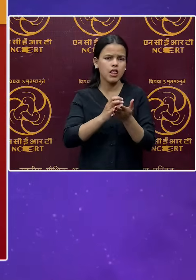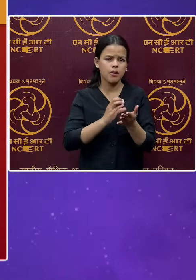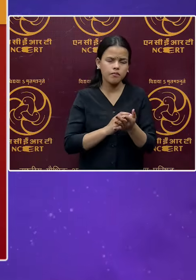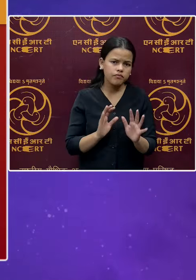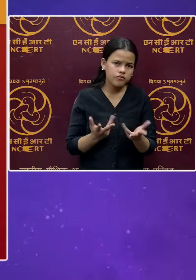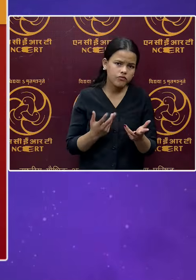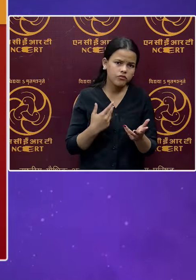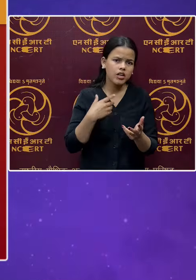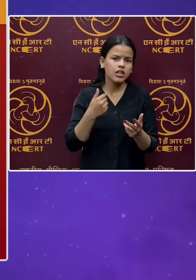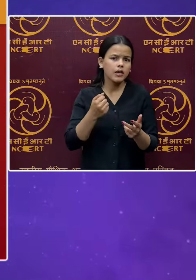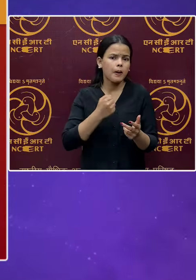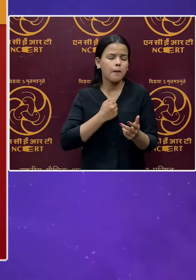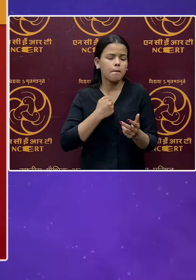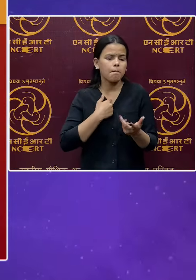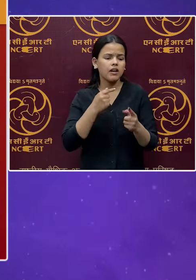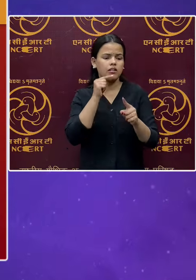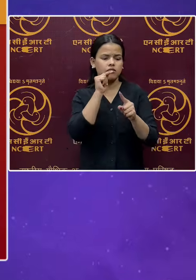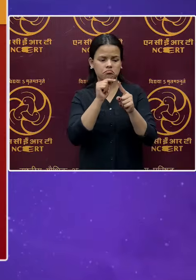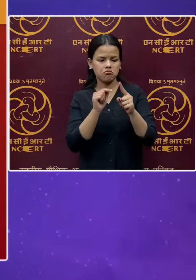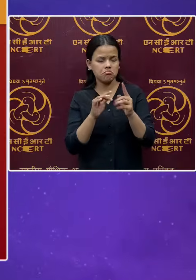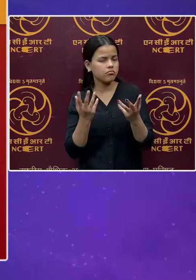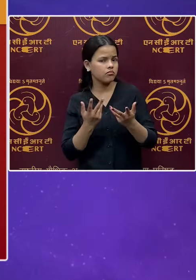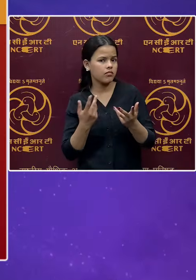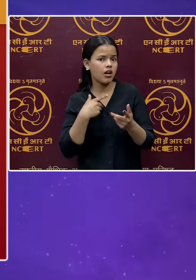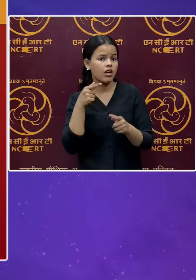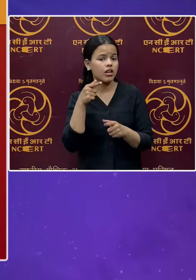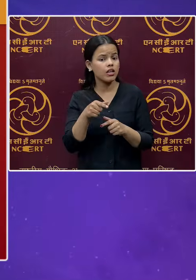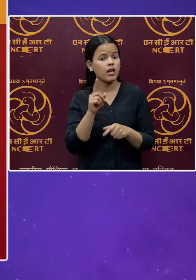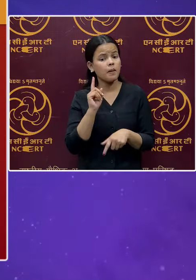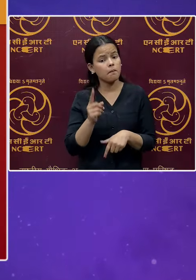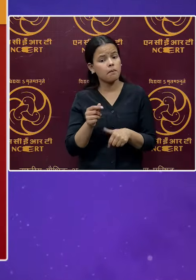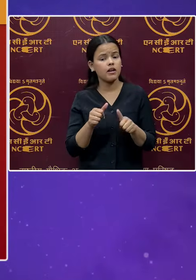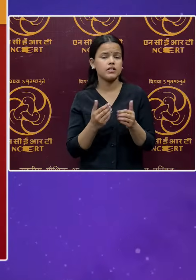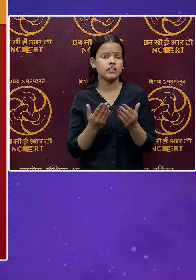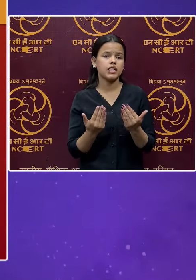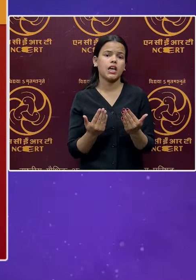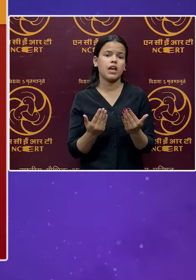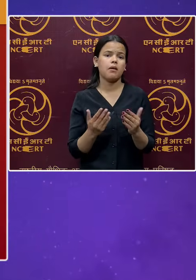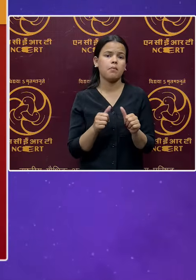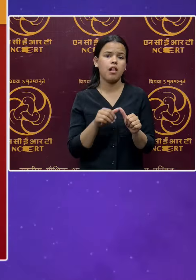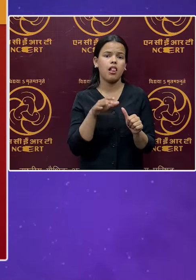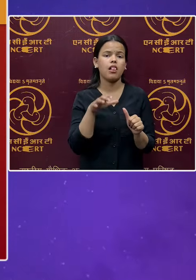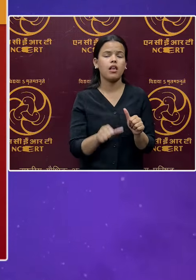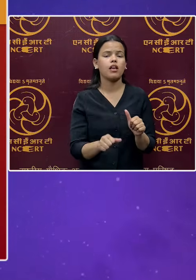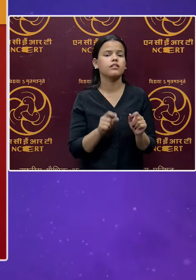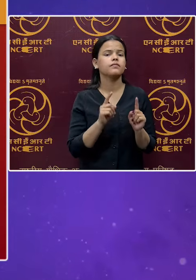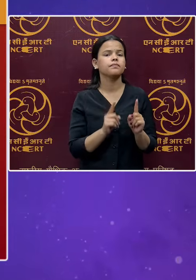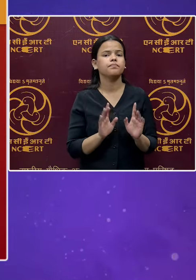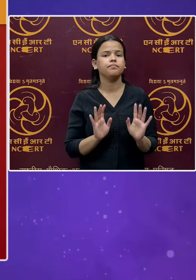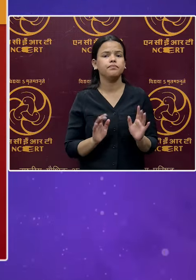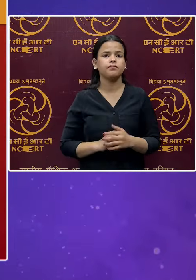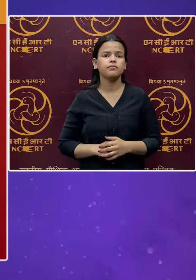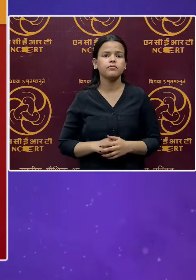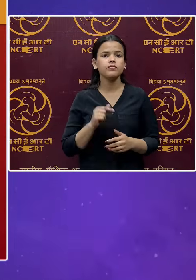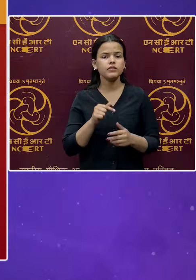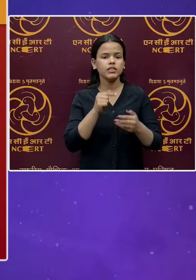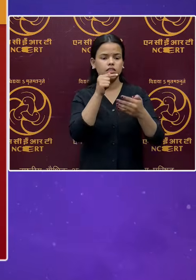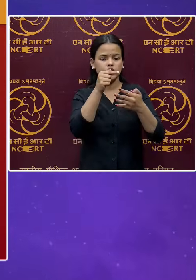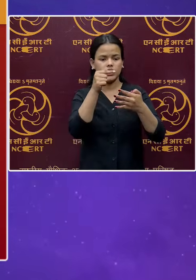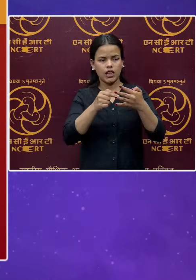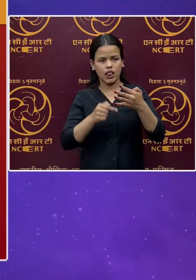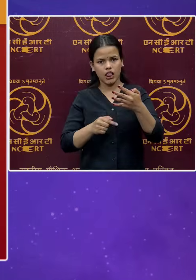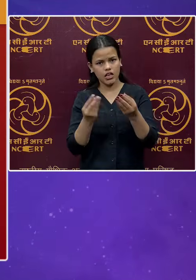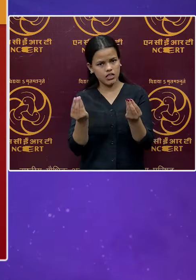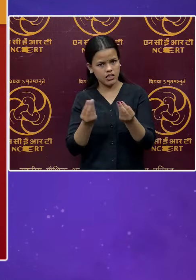my percentage? And they should be able to download the scorecard or their certificate. These are